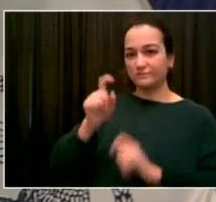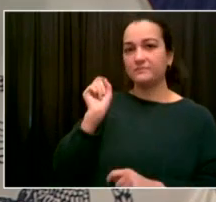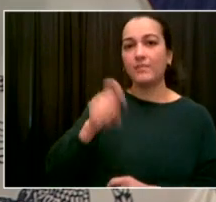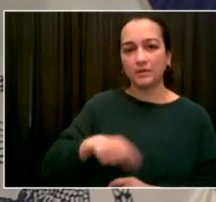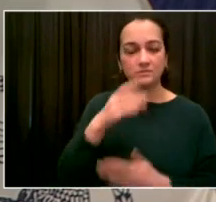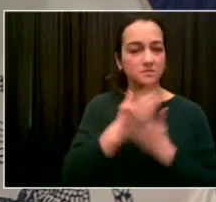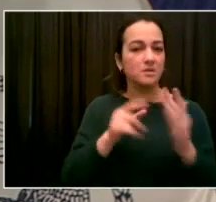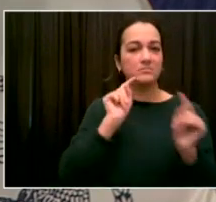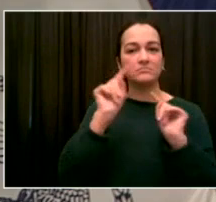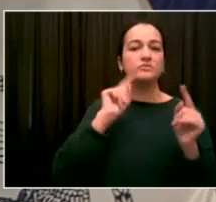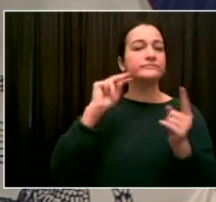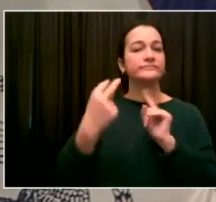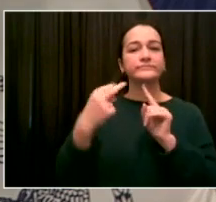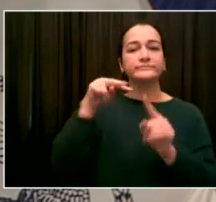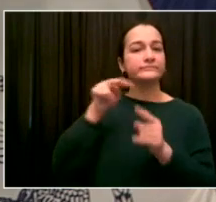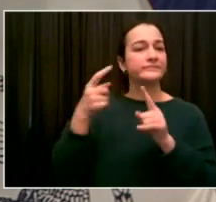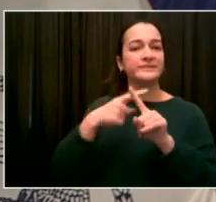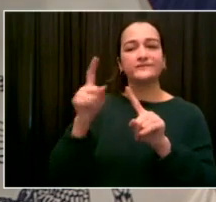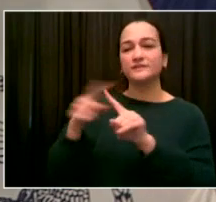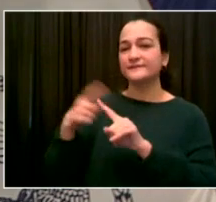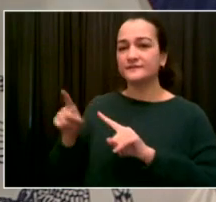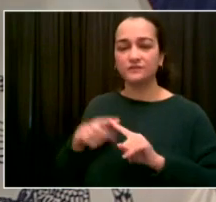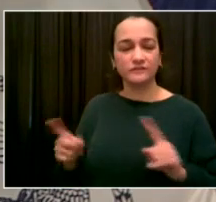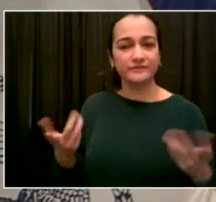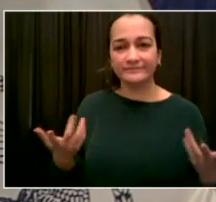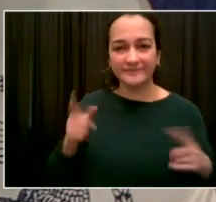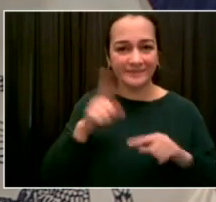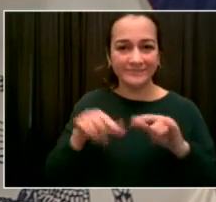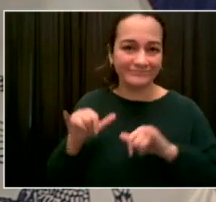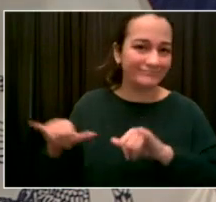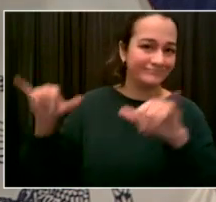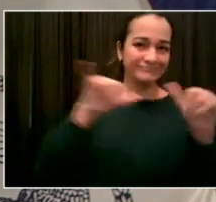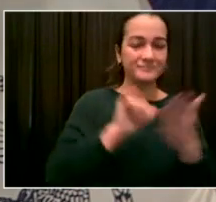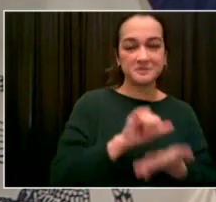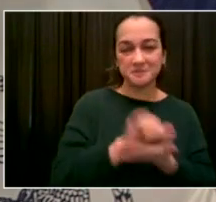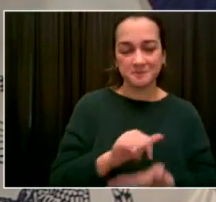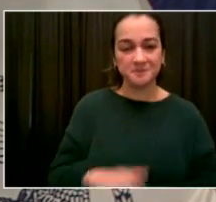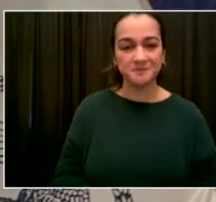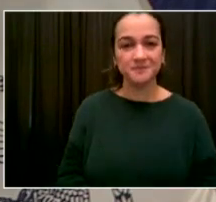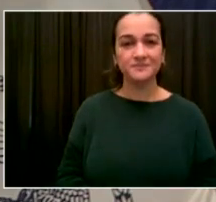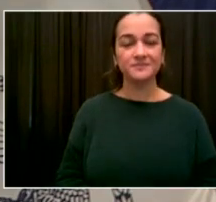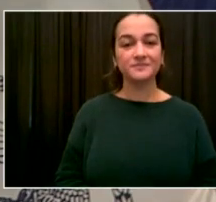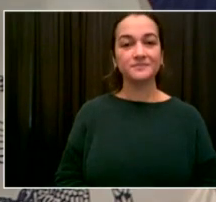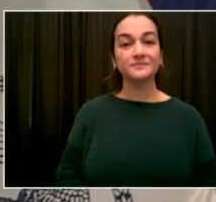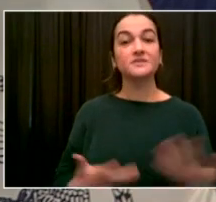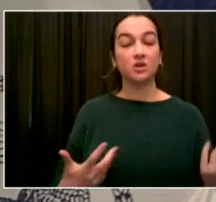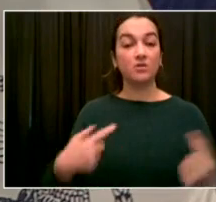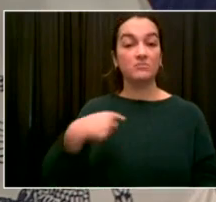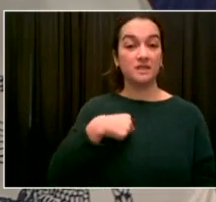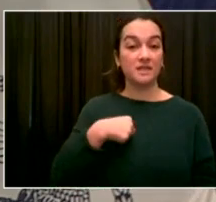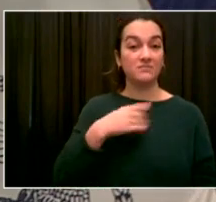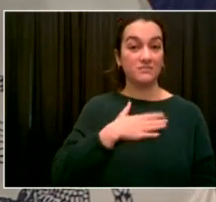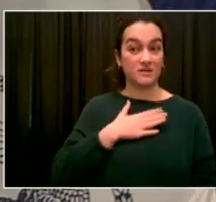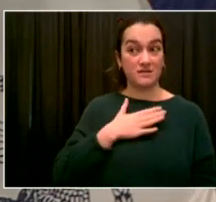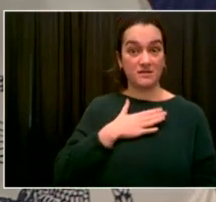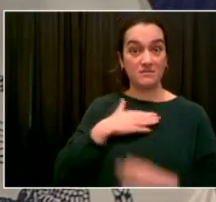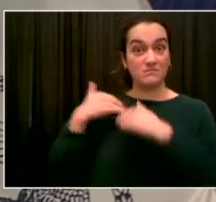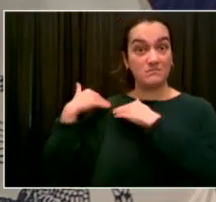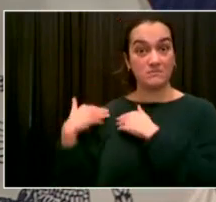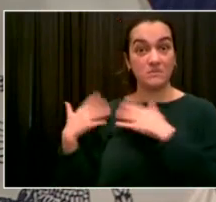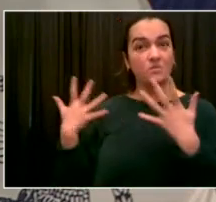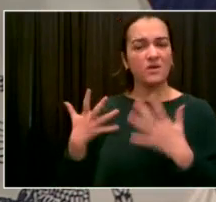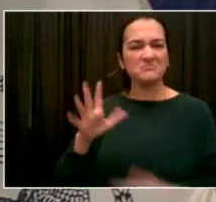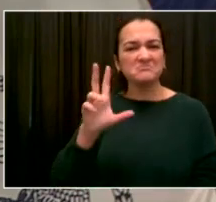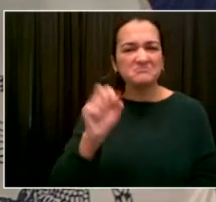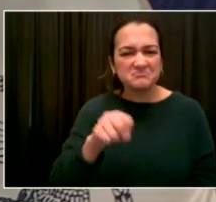enough. But to me, it is the necessary discussion, and I've had this conversation with some of those prominent business leaders, even in this